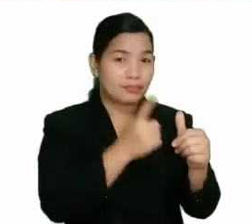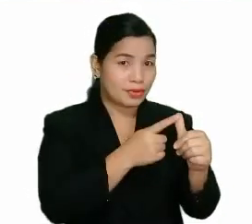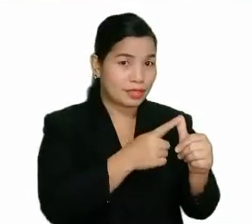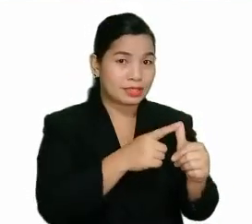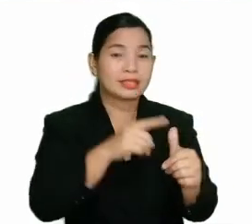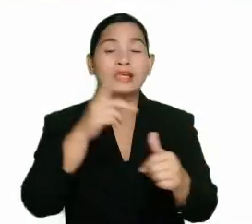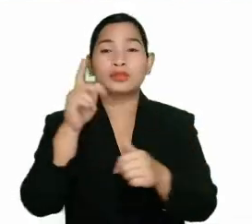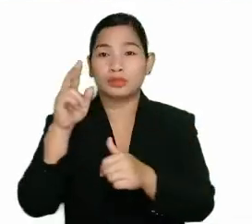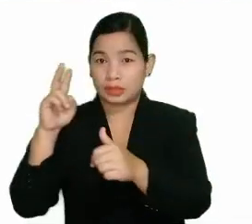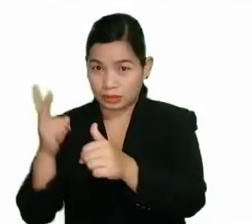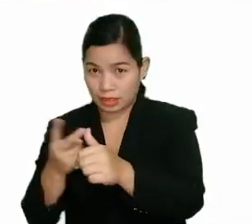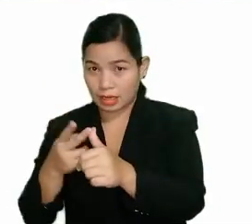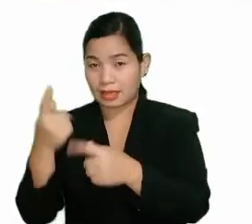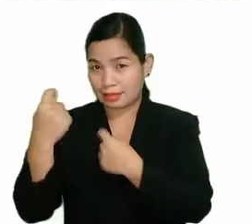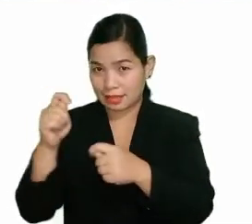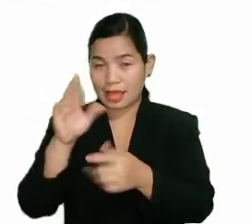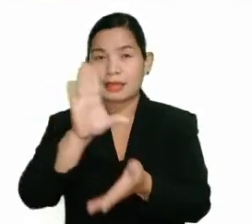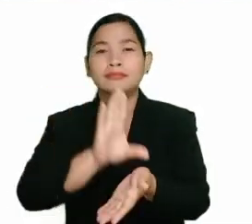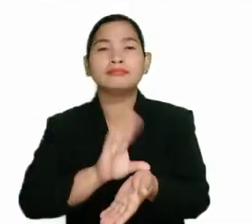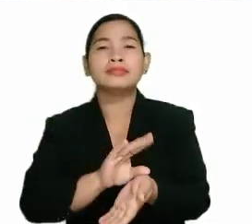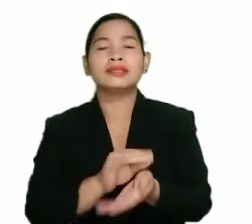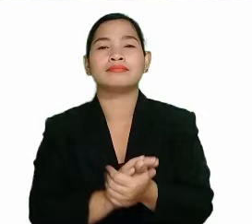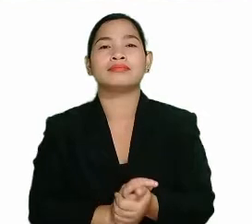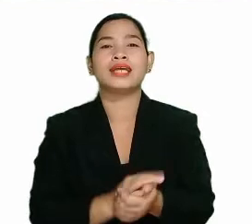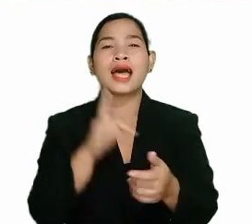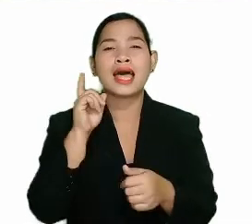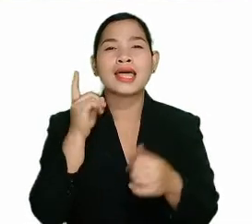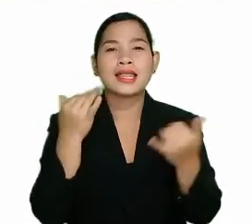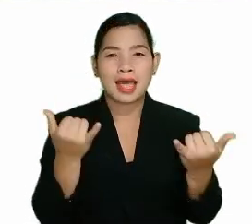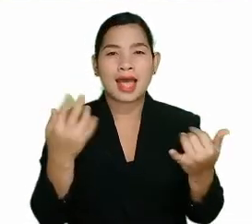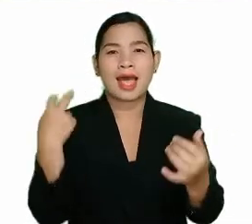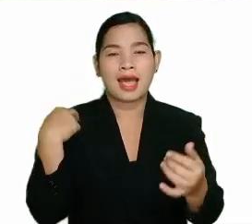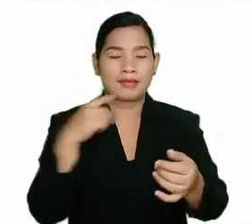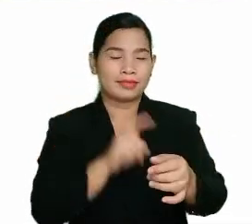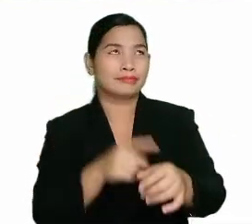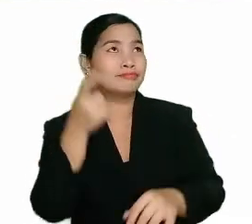and eukaryotic cells? I will give you time to think of it.